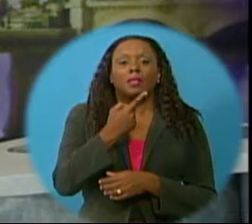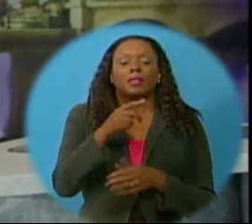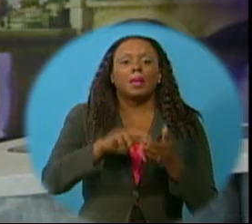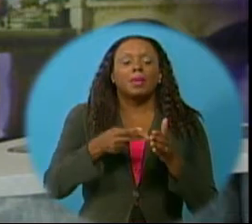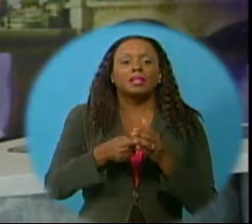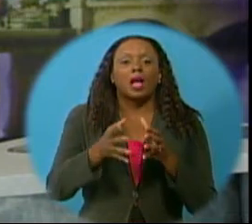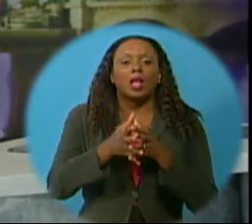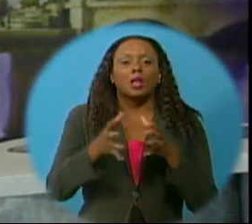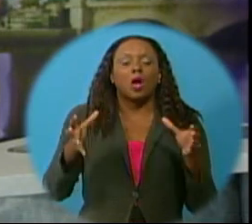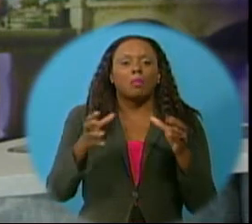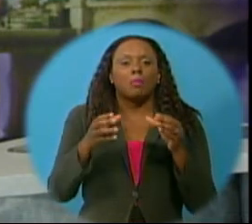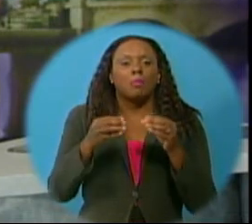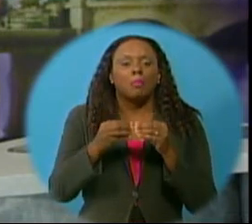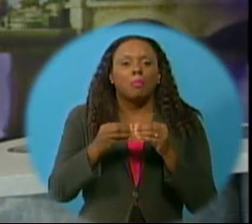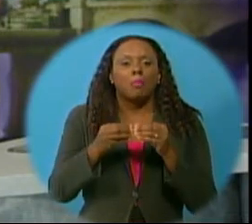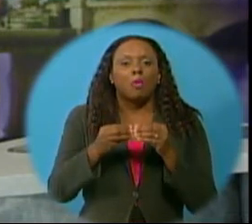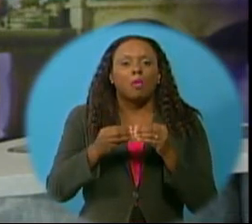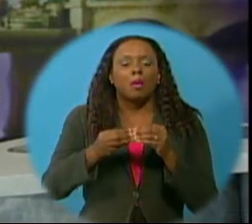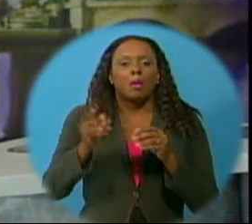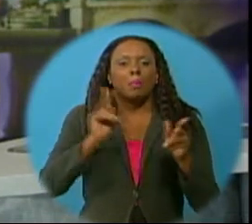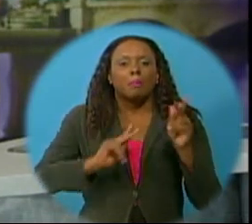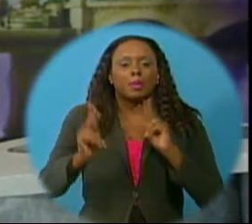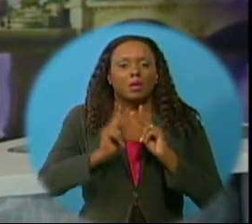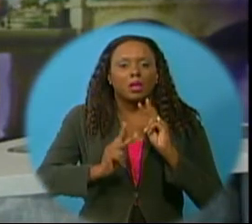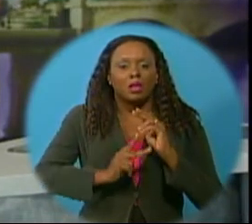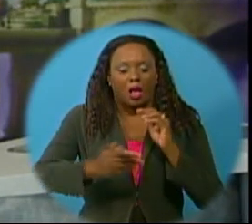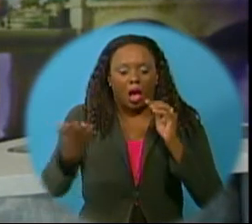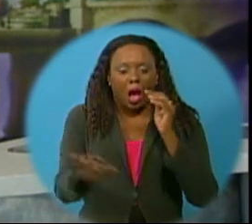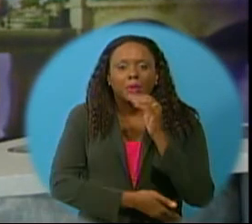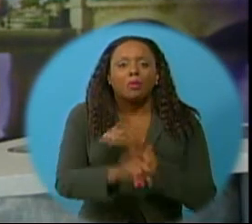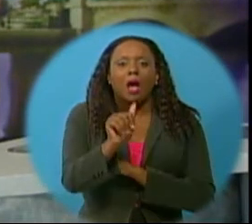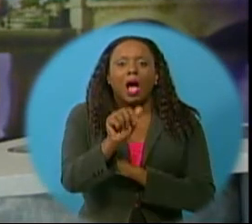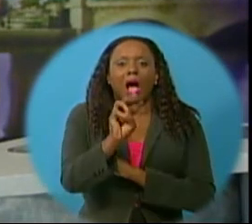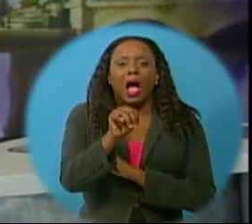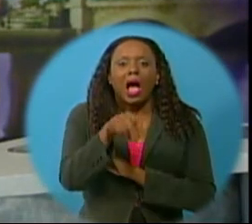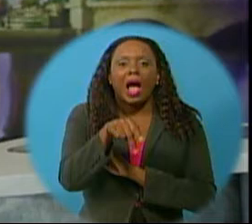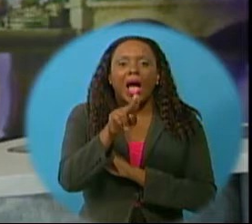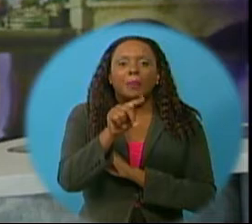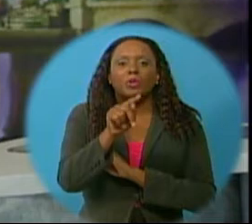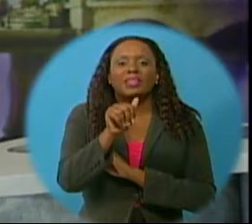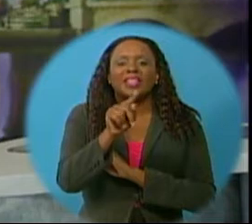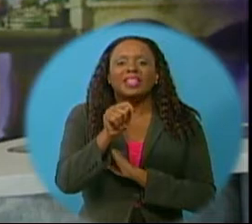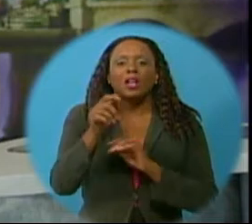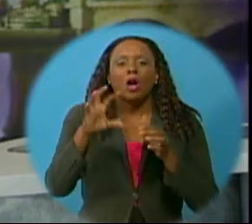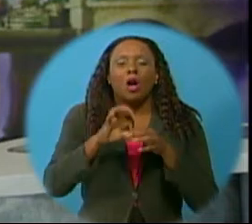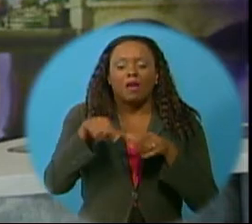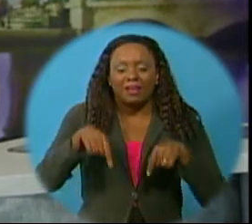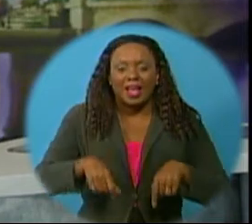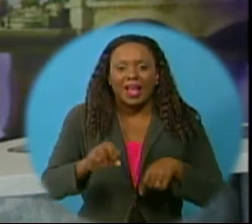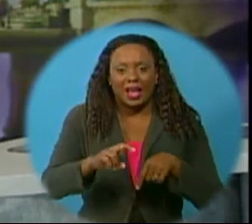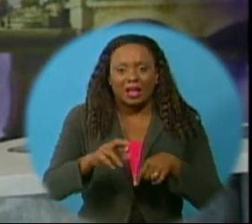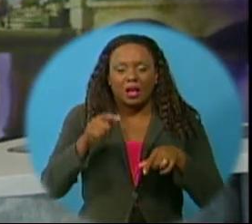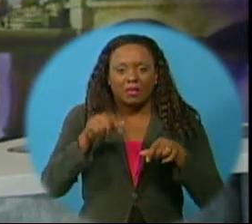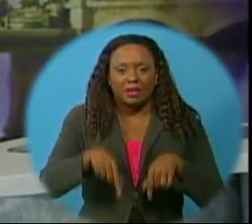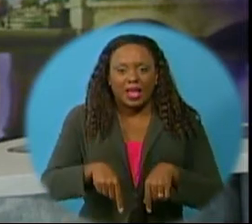could significantly reduce the number of amputations done in Barbados. This from one of the developers of the